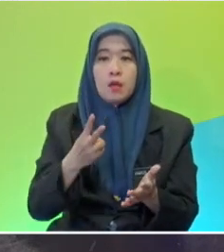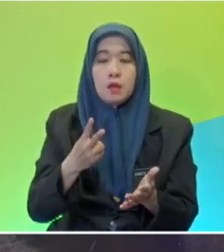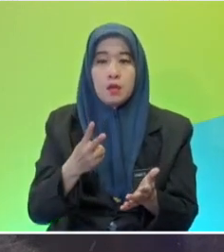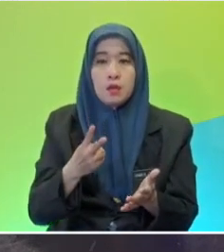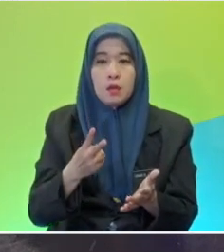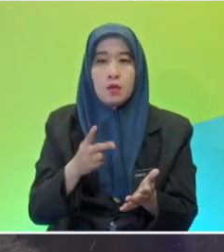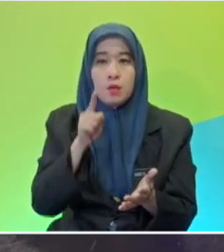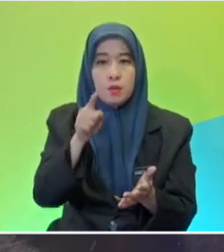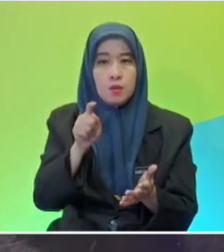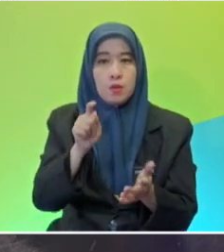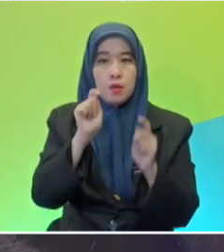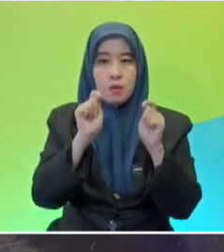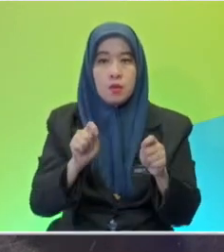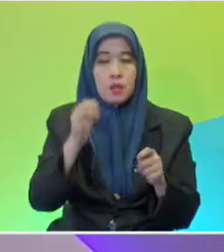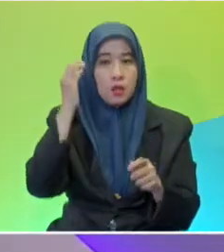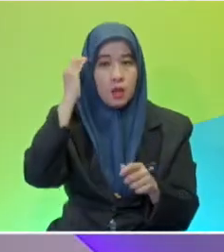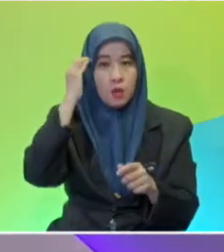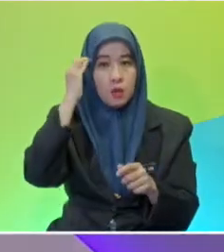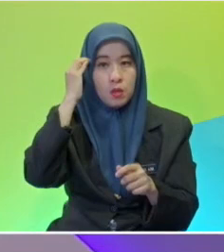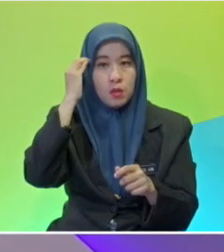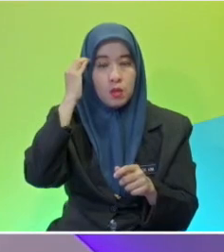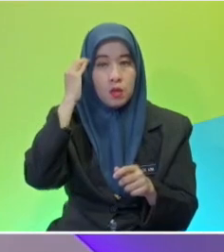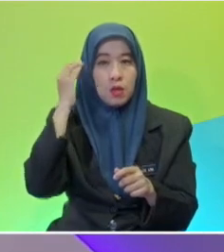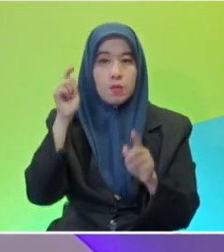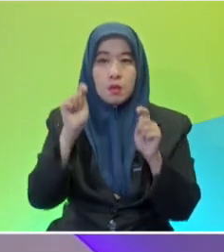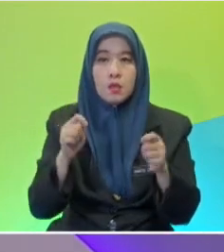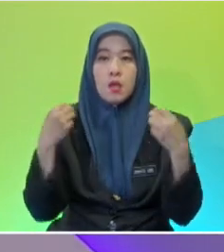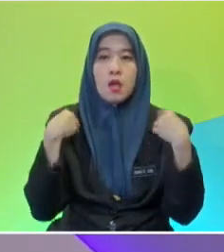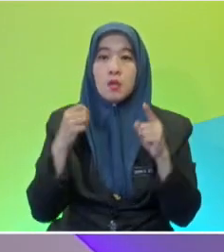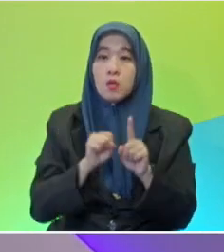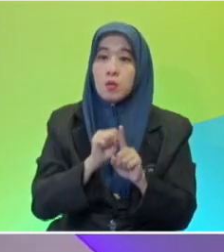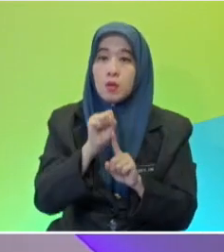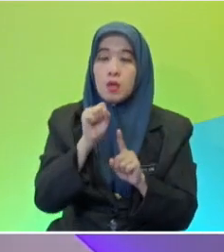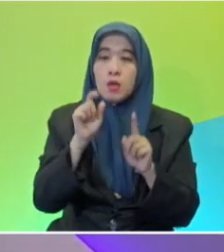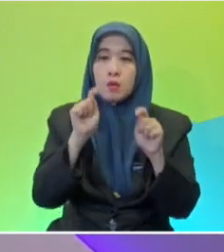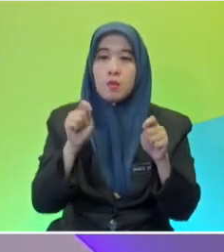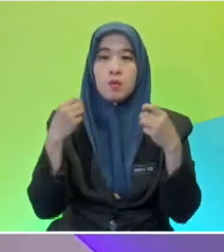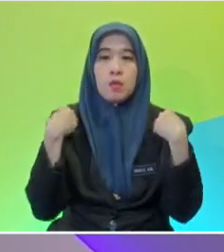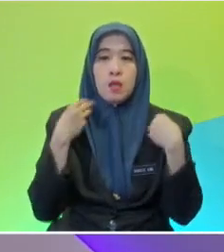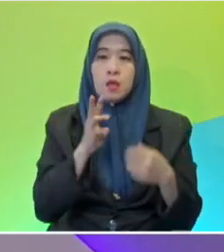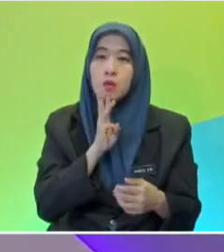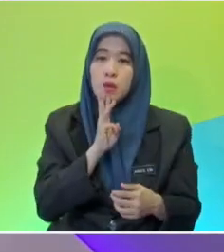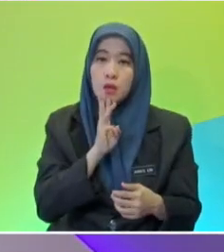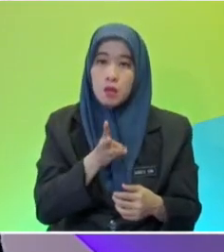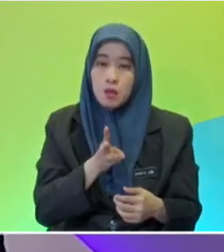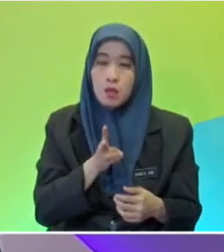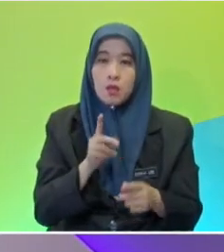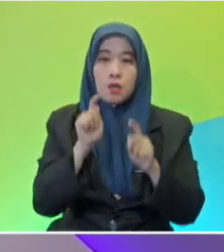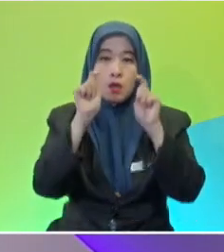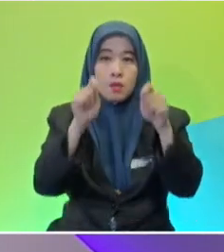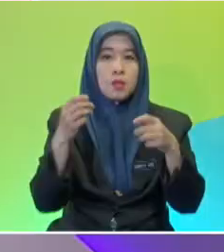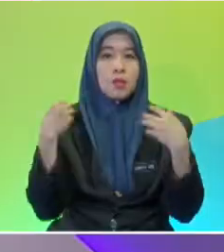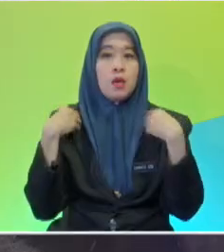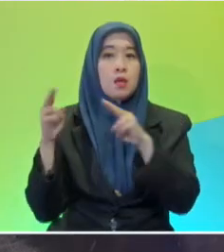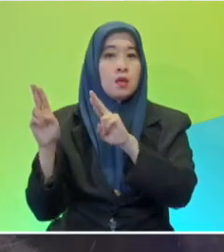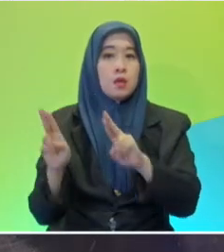must know that they must have a suitable temperature, they must have a water, and they must have a air.